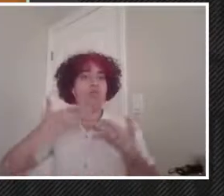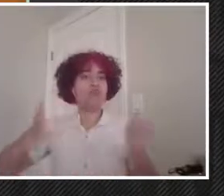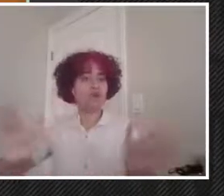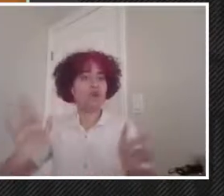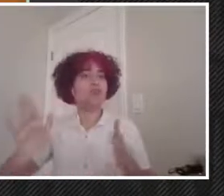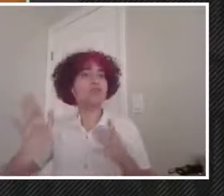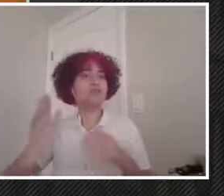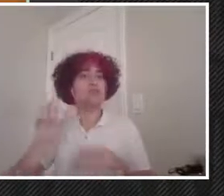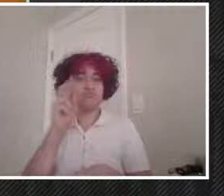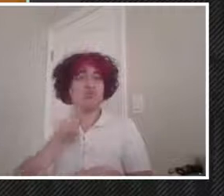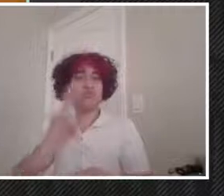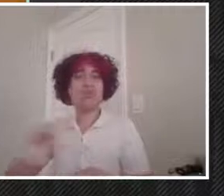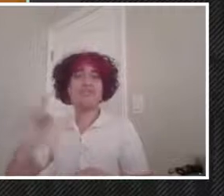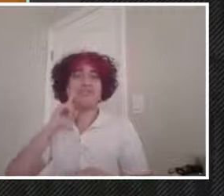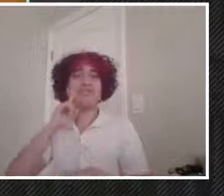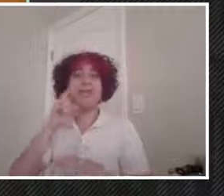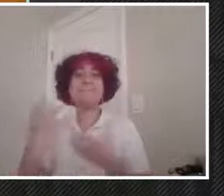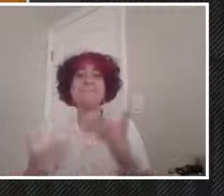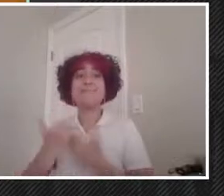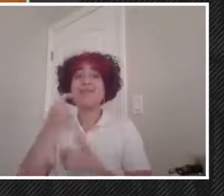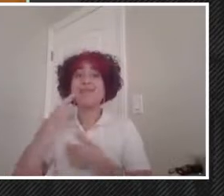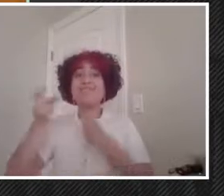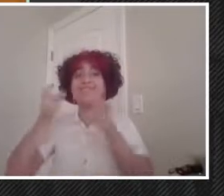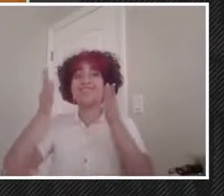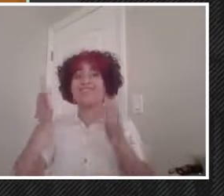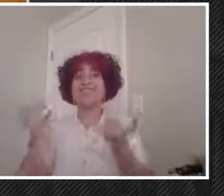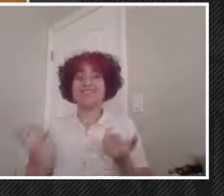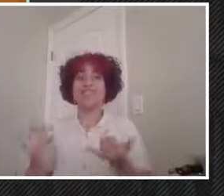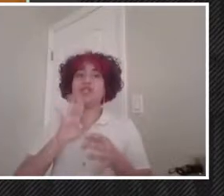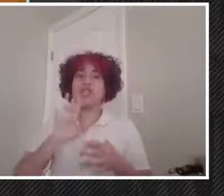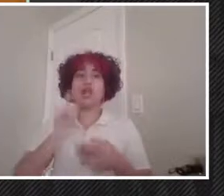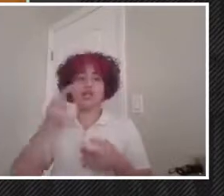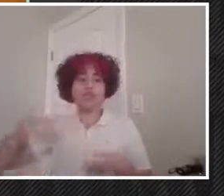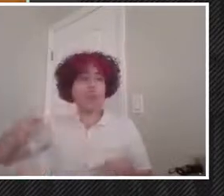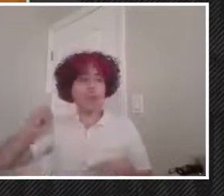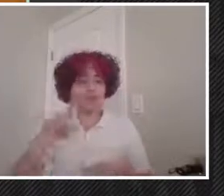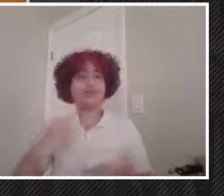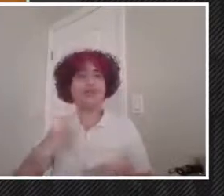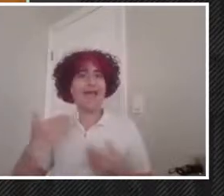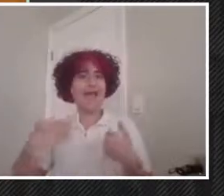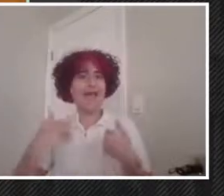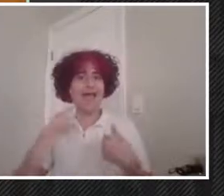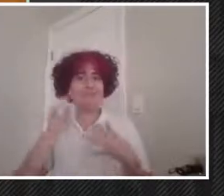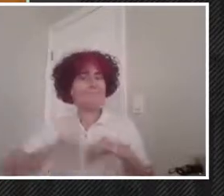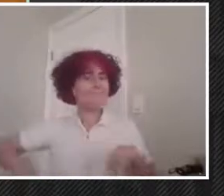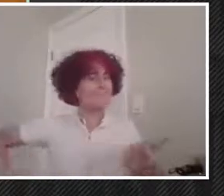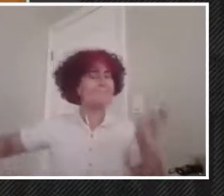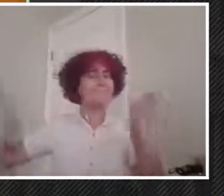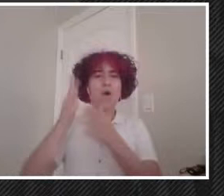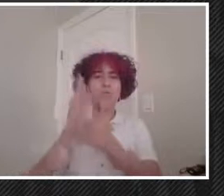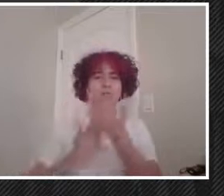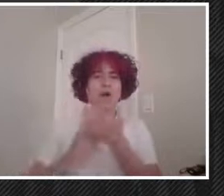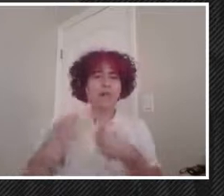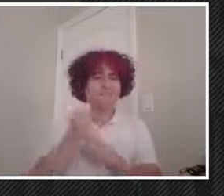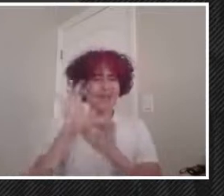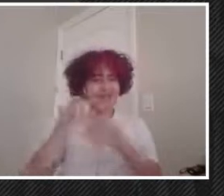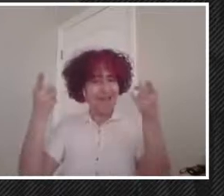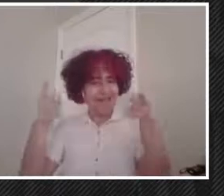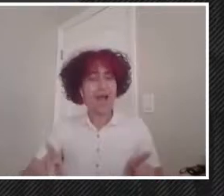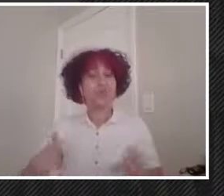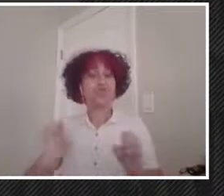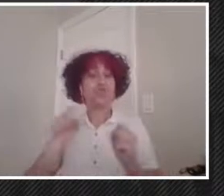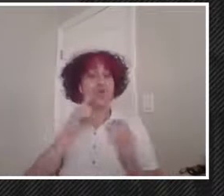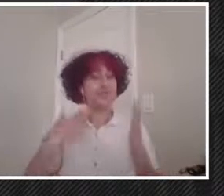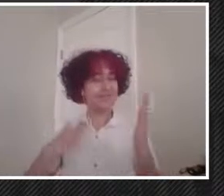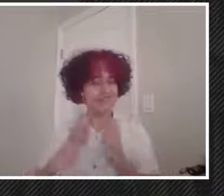are going to be speaking with us today had a significant role in making that happen. So let's meet them. Tanika Boyd,